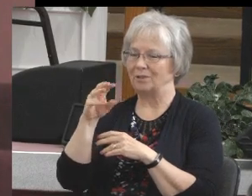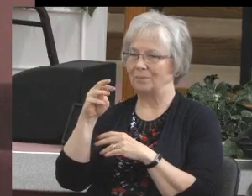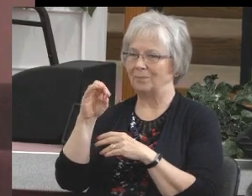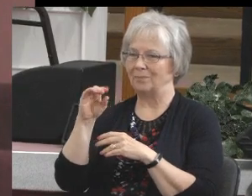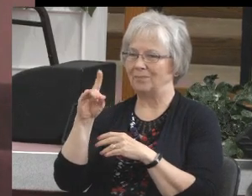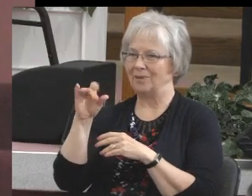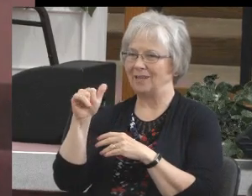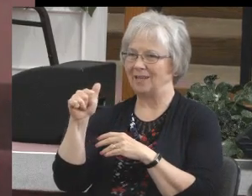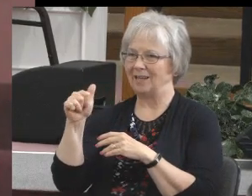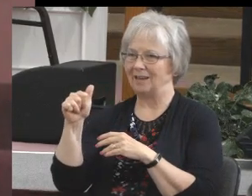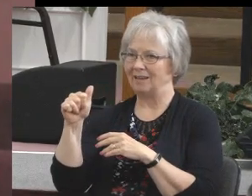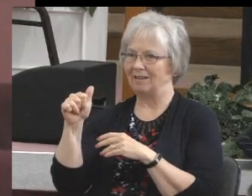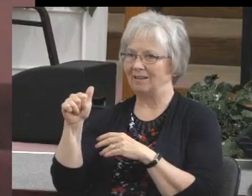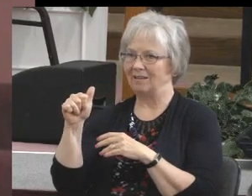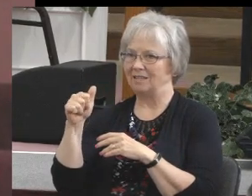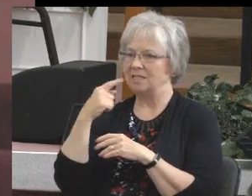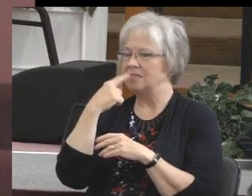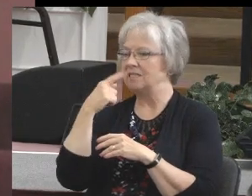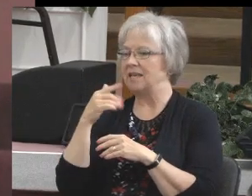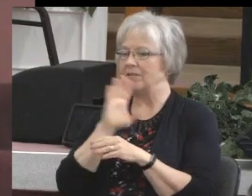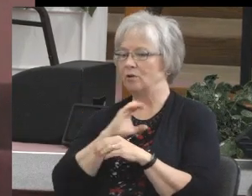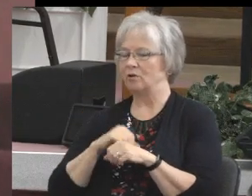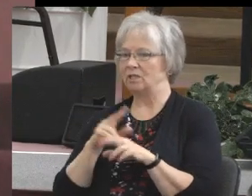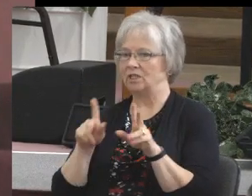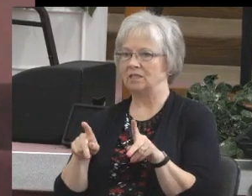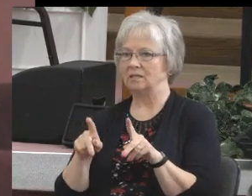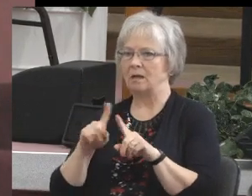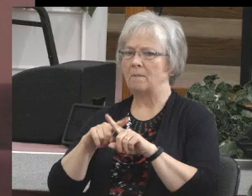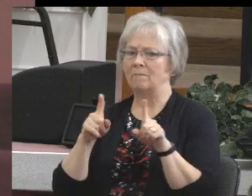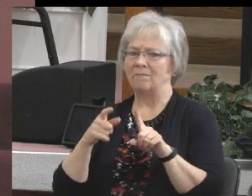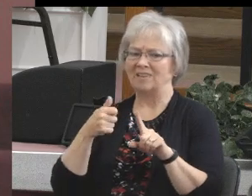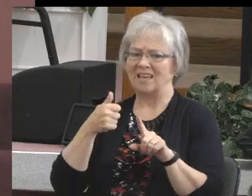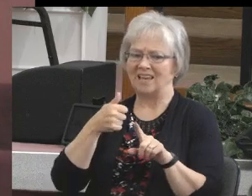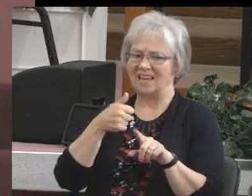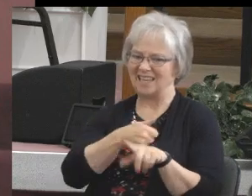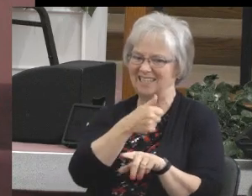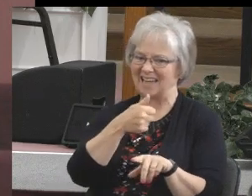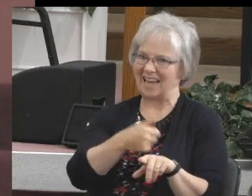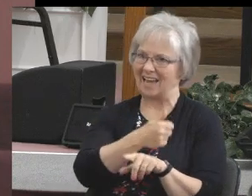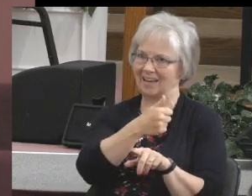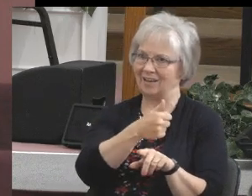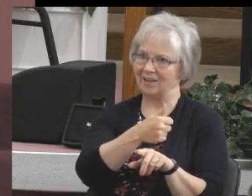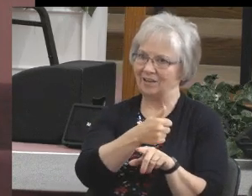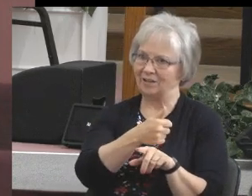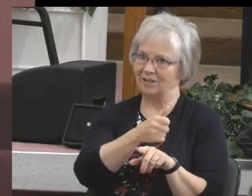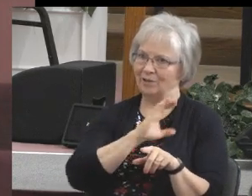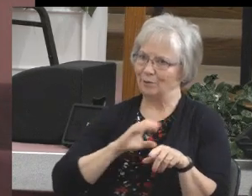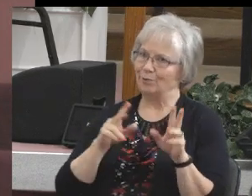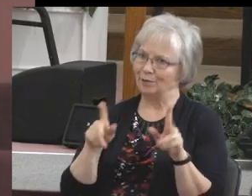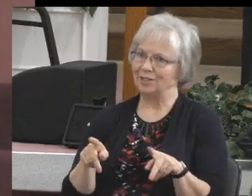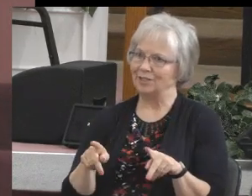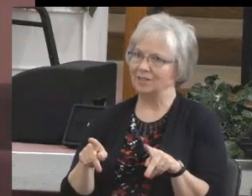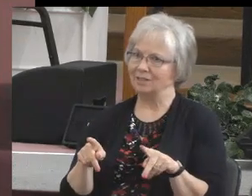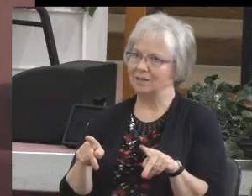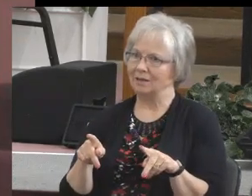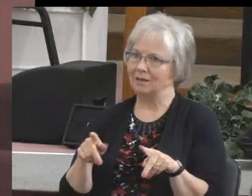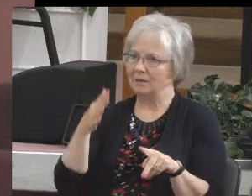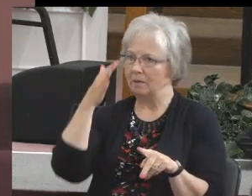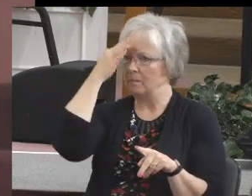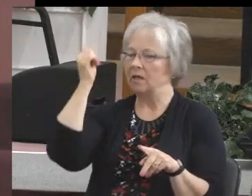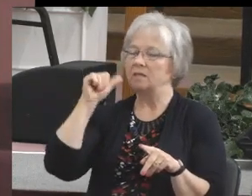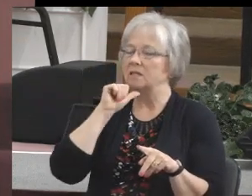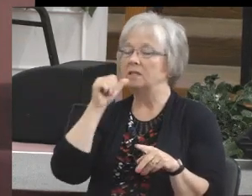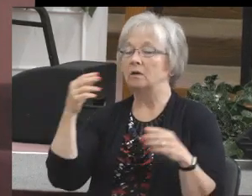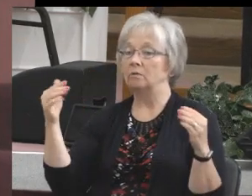on attacking Christians who stand on the Word of God because it does not agree with what they want things to be.